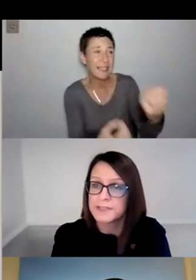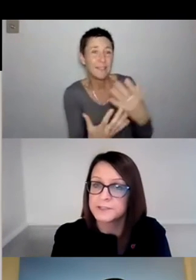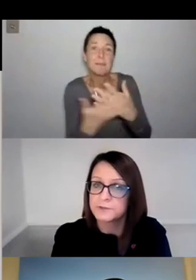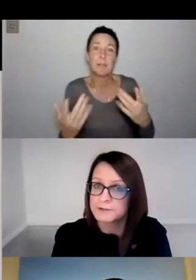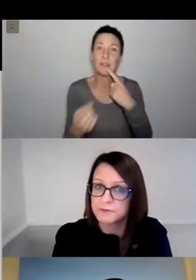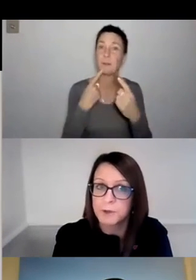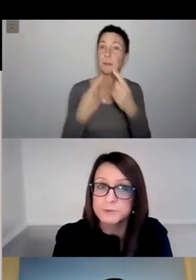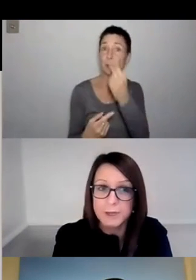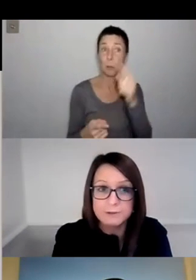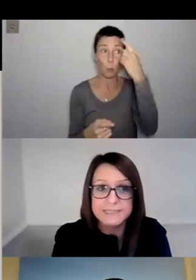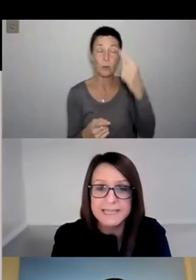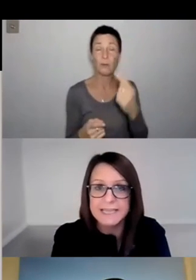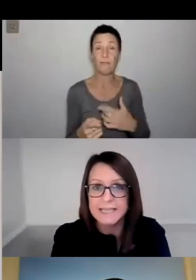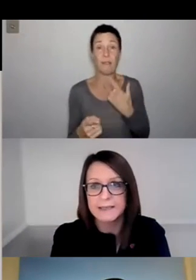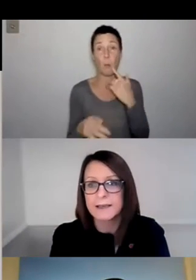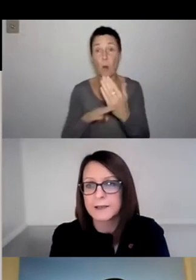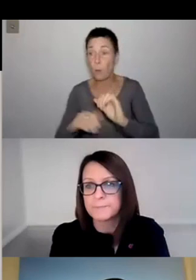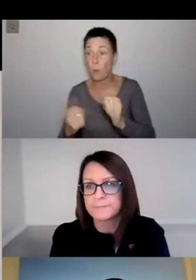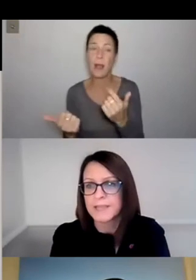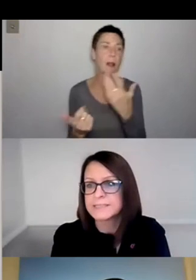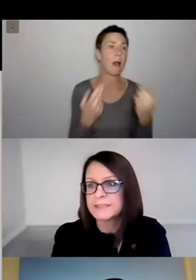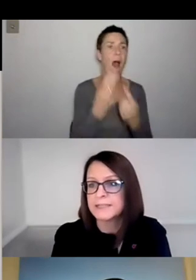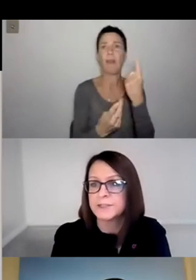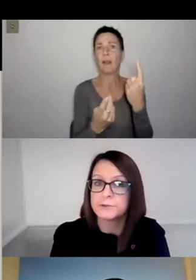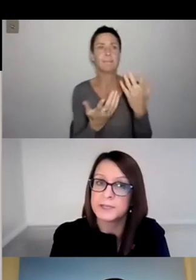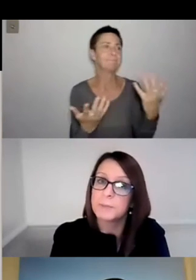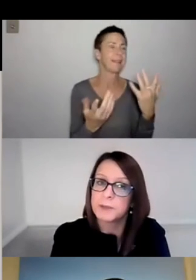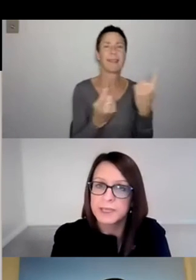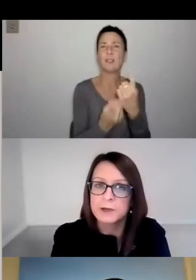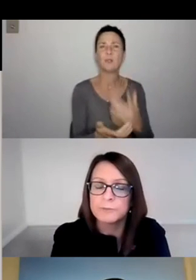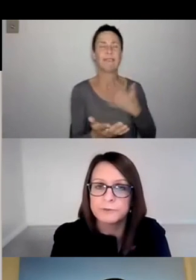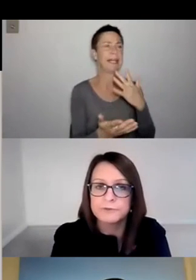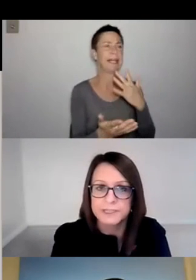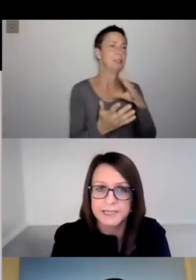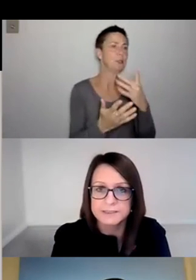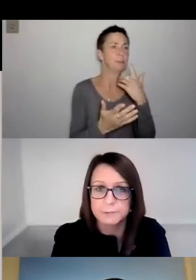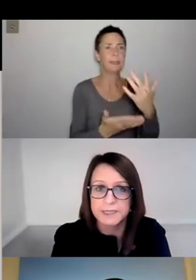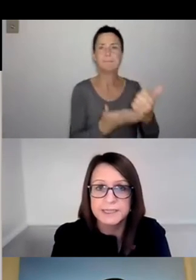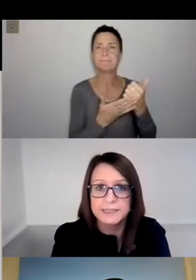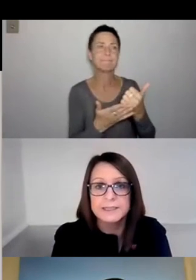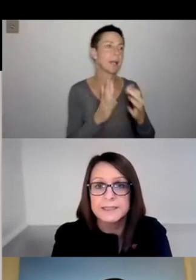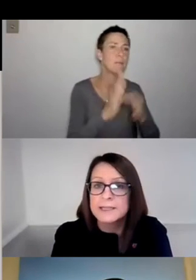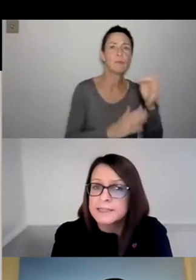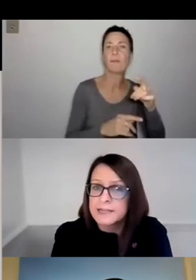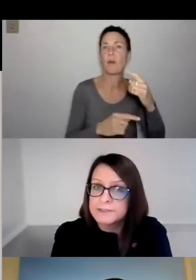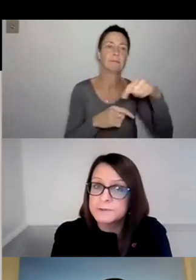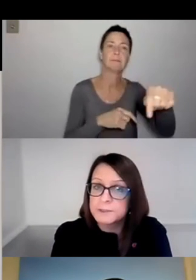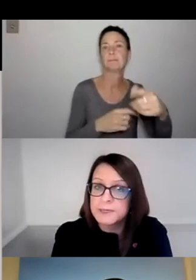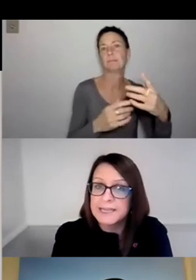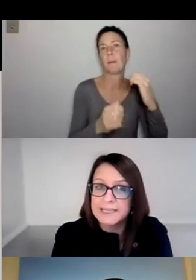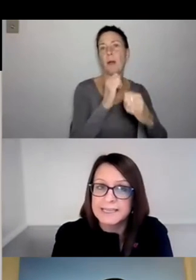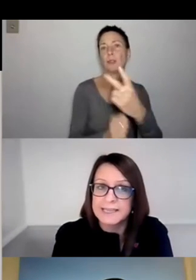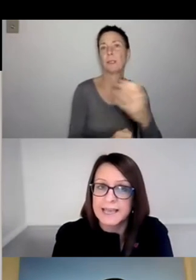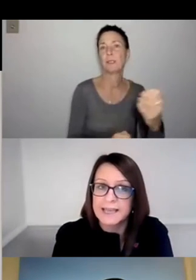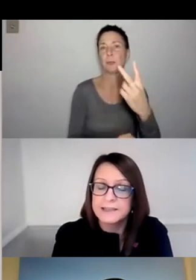the things that you found have worked well today, and anything that you think might be helpful for the next one. There is